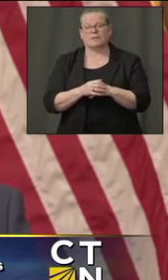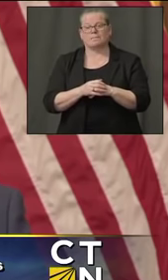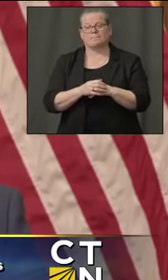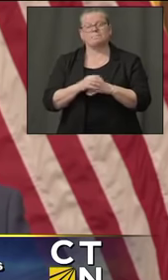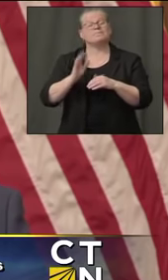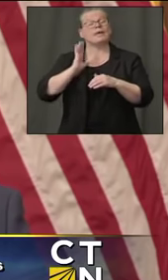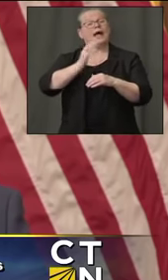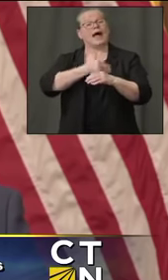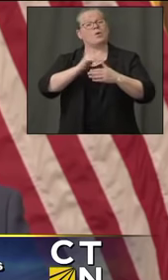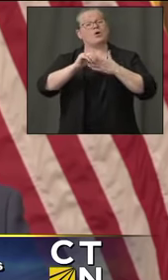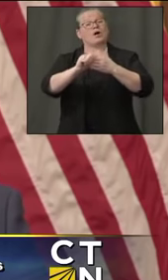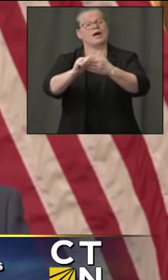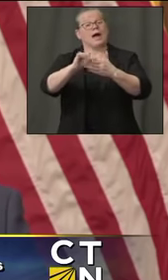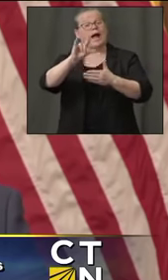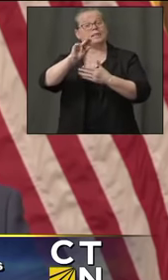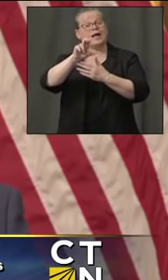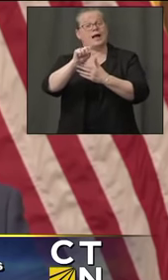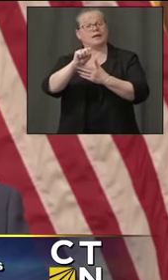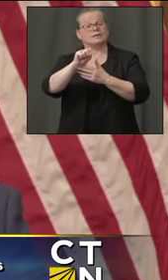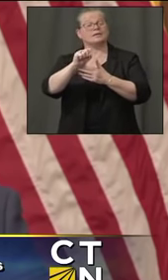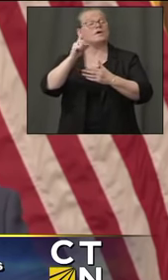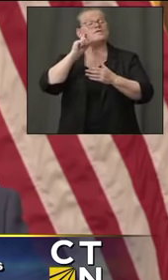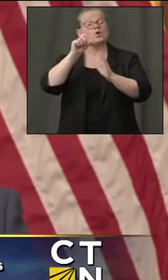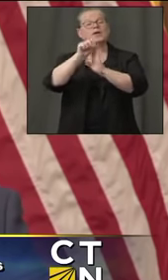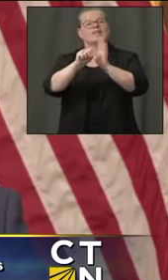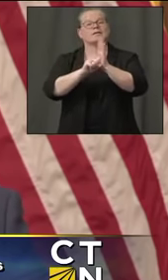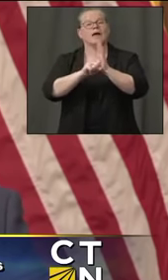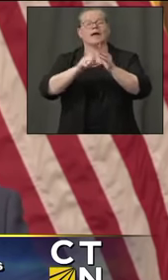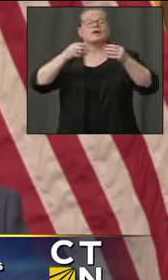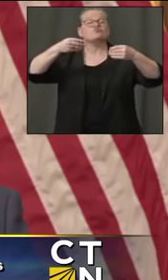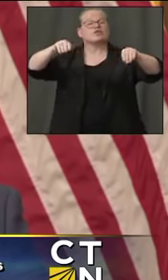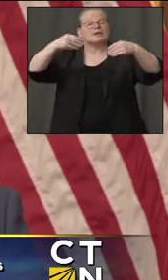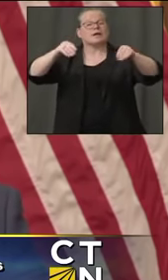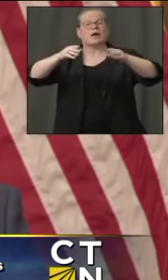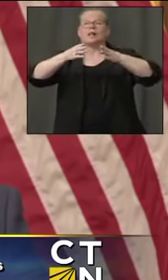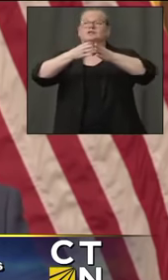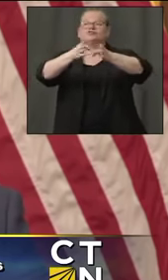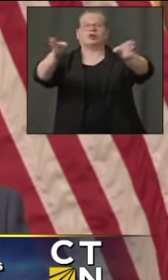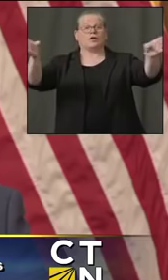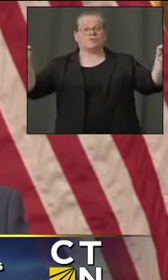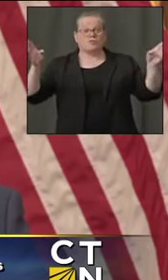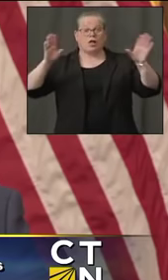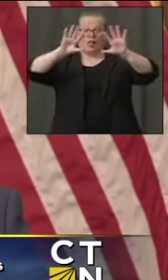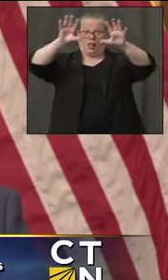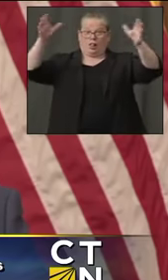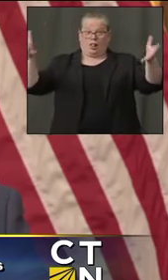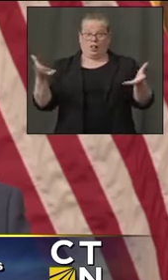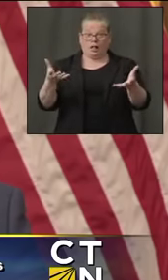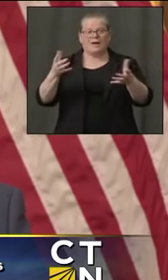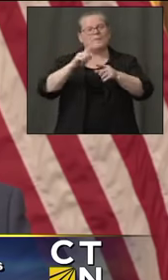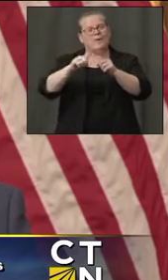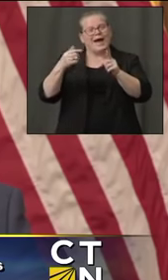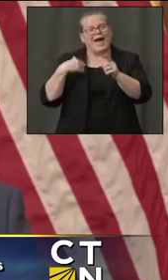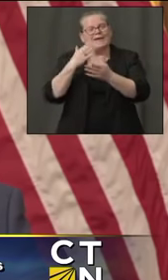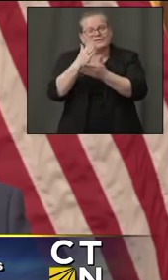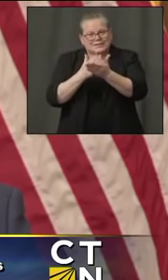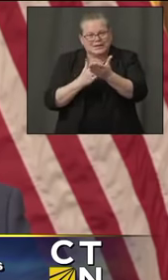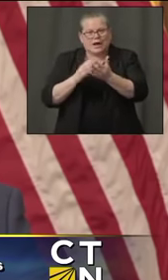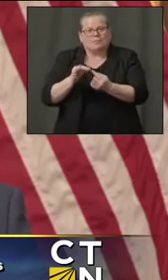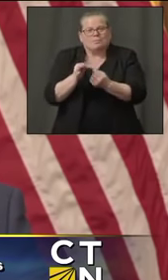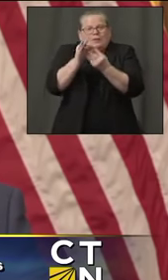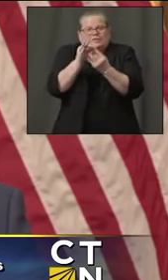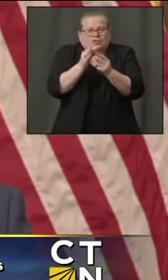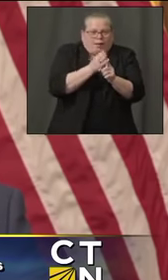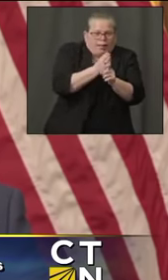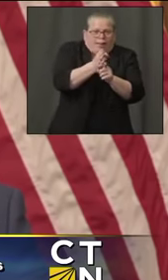we put out states retail as a whole, but within retail there's niches within it, including, as you said, bridal.